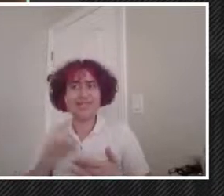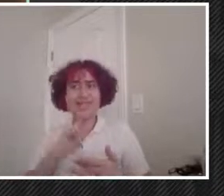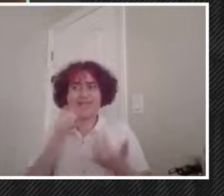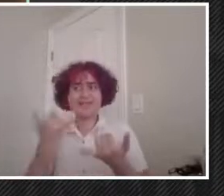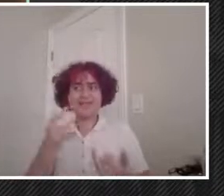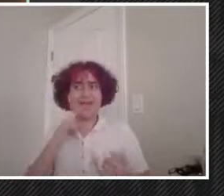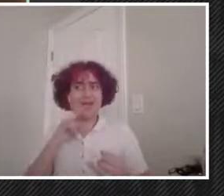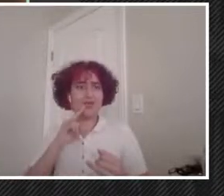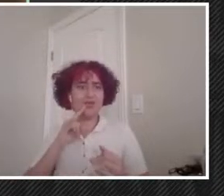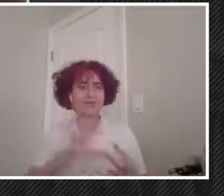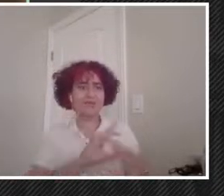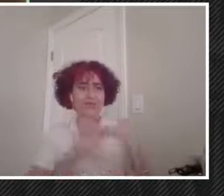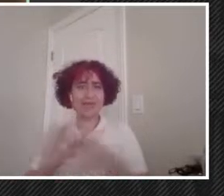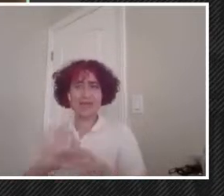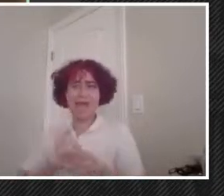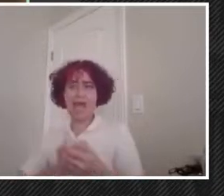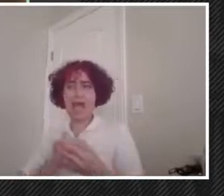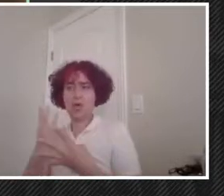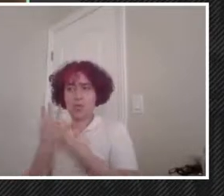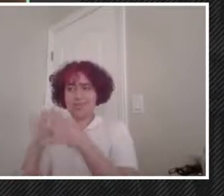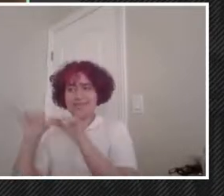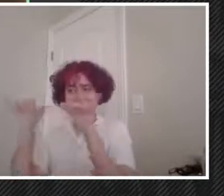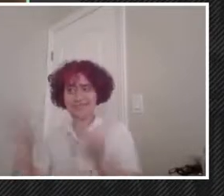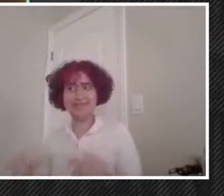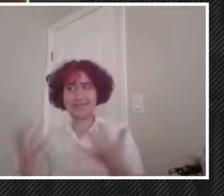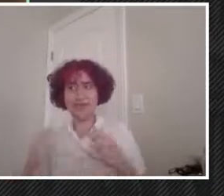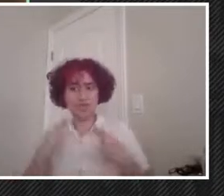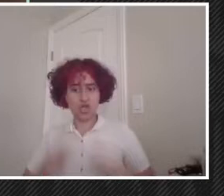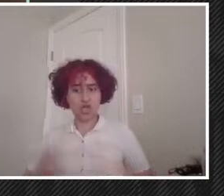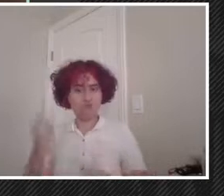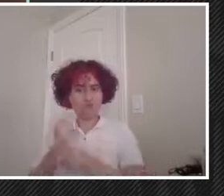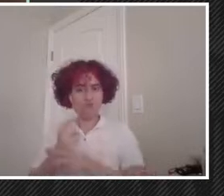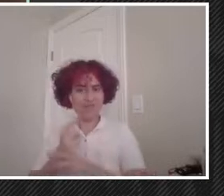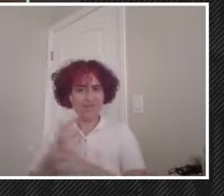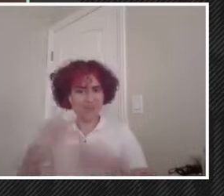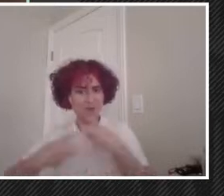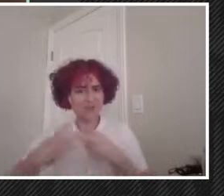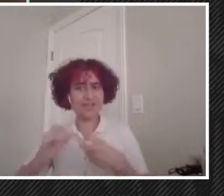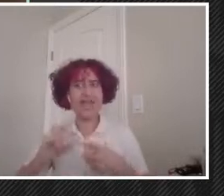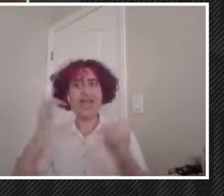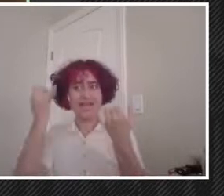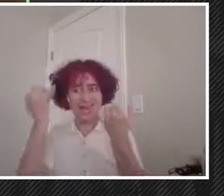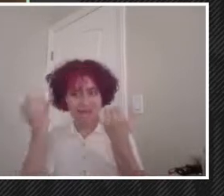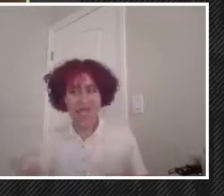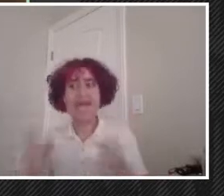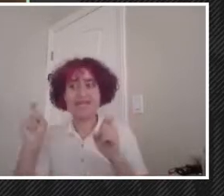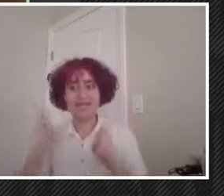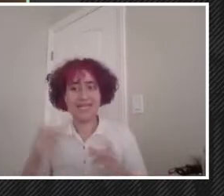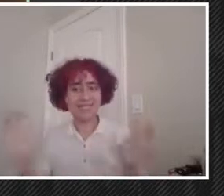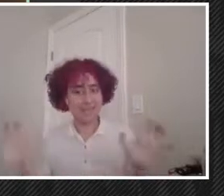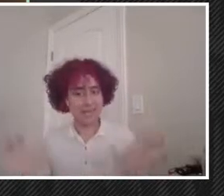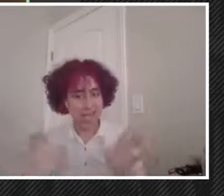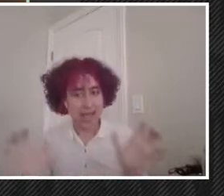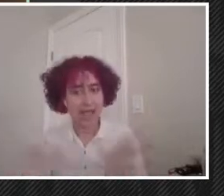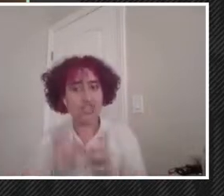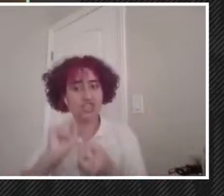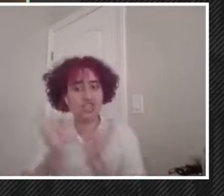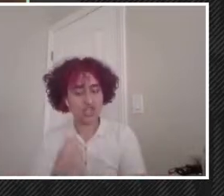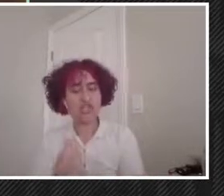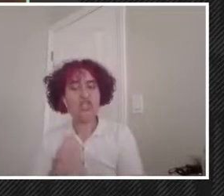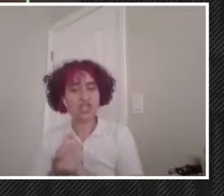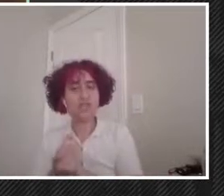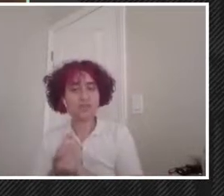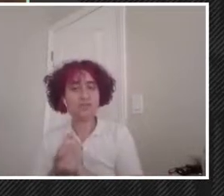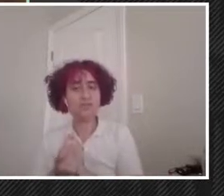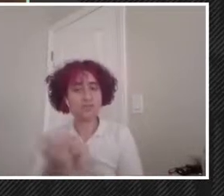stands, represents a human rights crisis that needs immediate action. Send the people that you know,